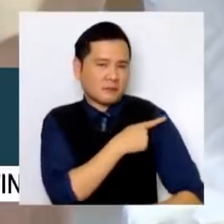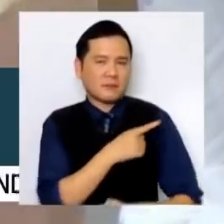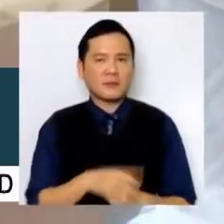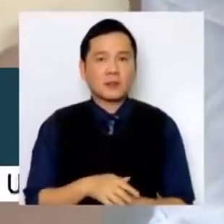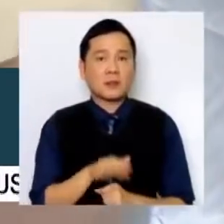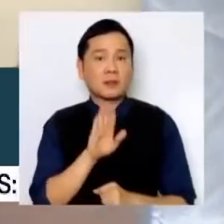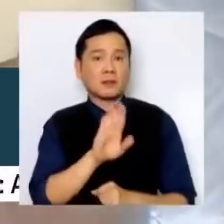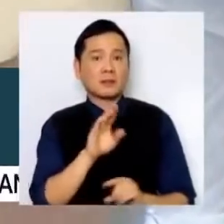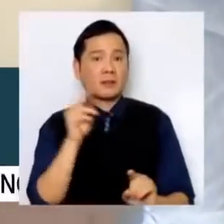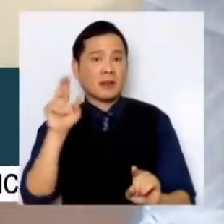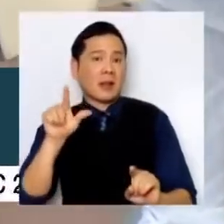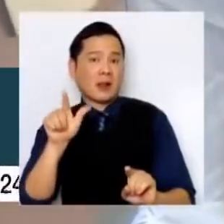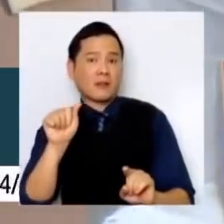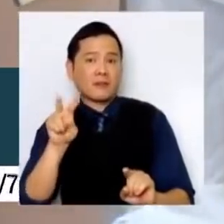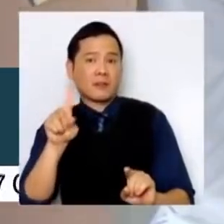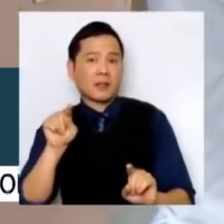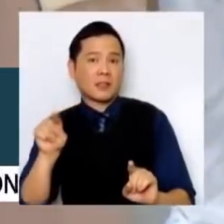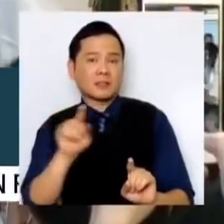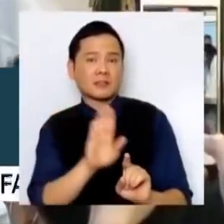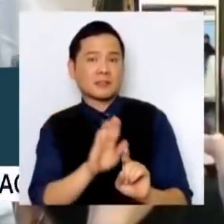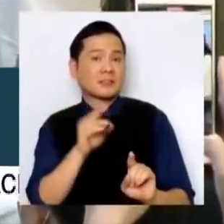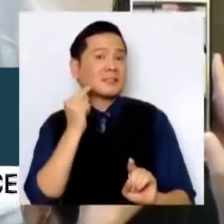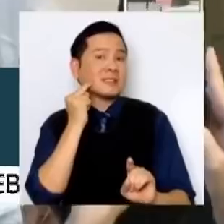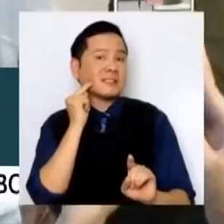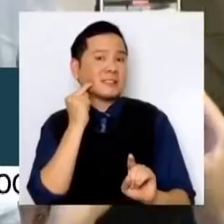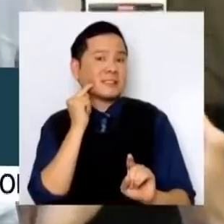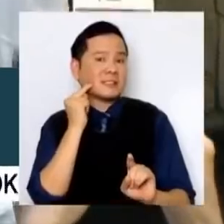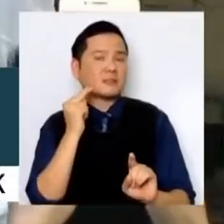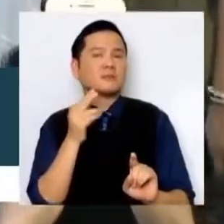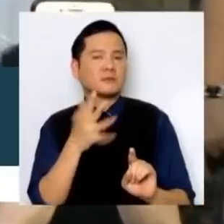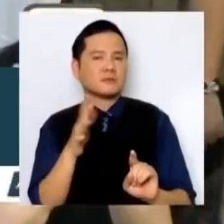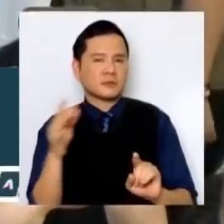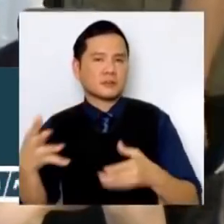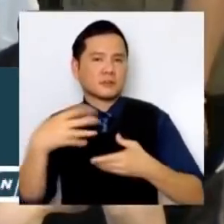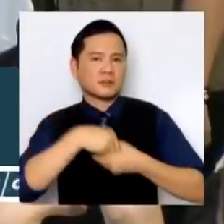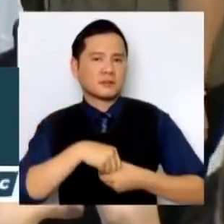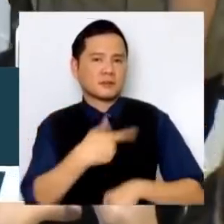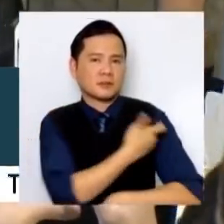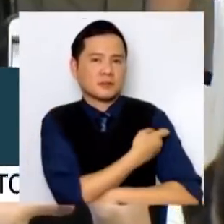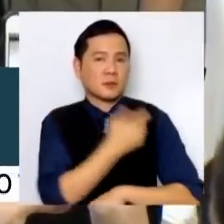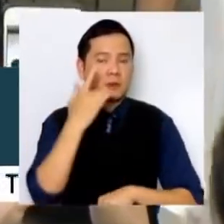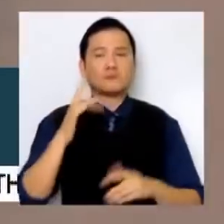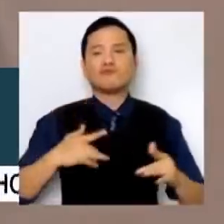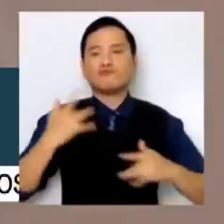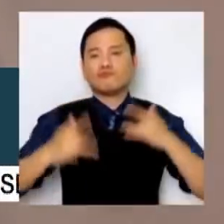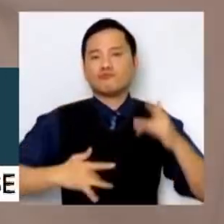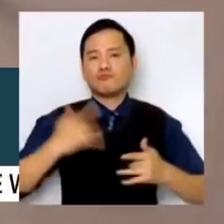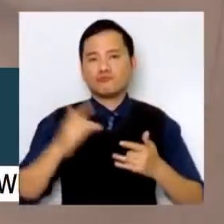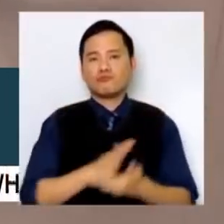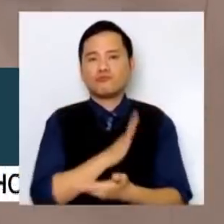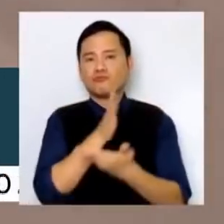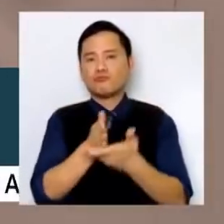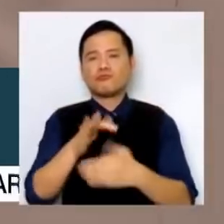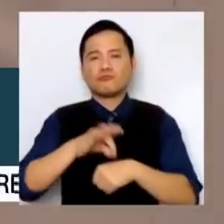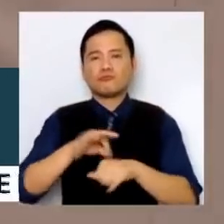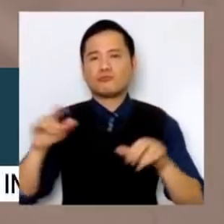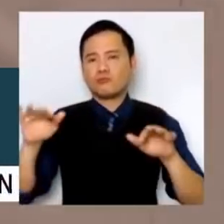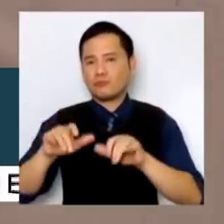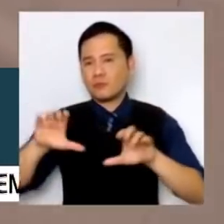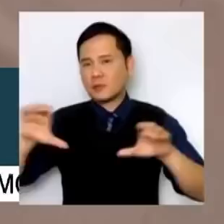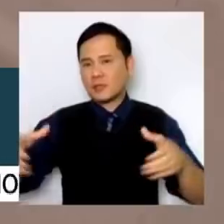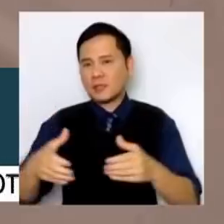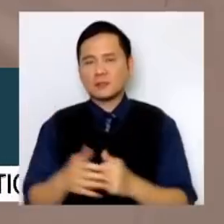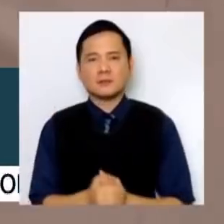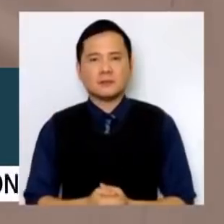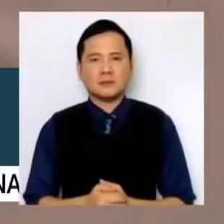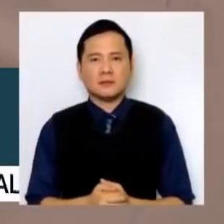her excitement at being one step closer to being able to attend face-to-face classes again now that she is vaccinated. Behind us right